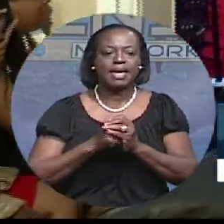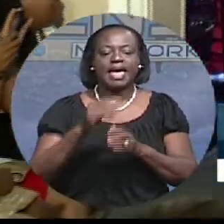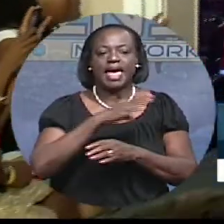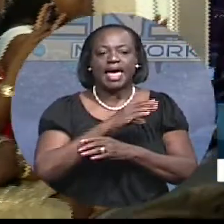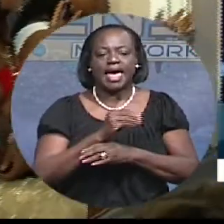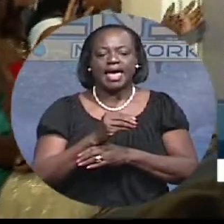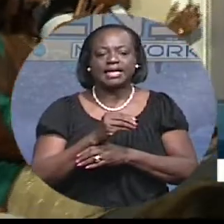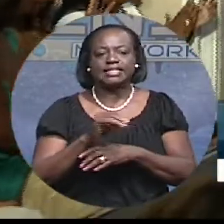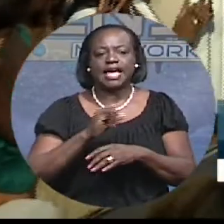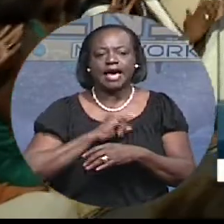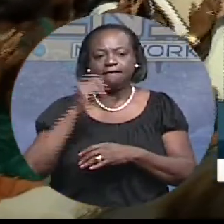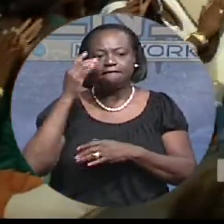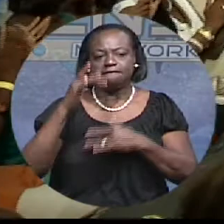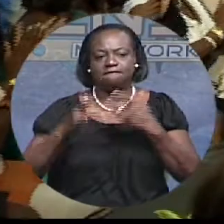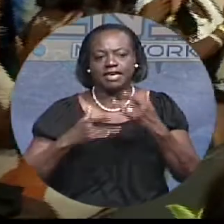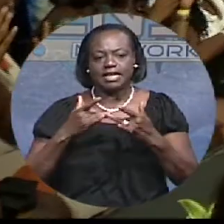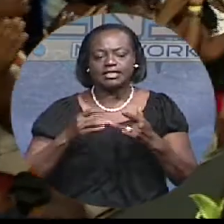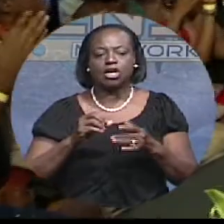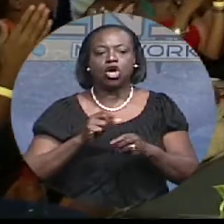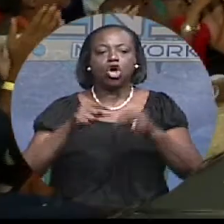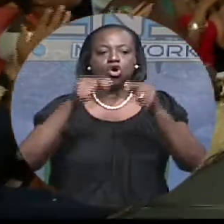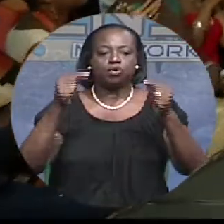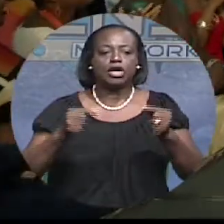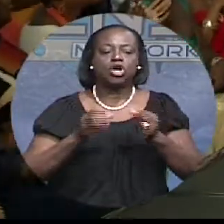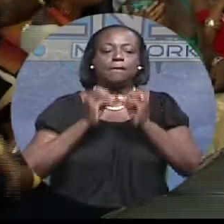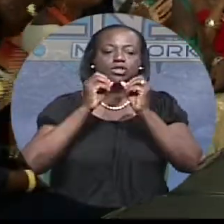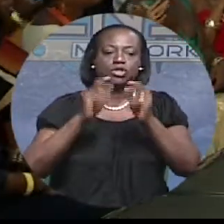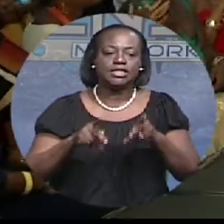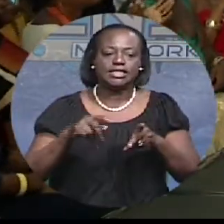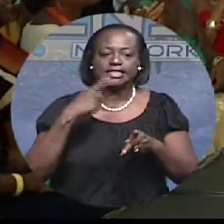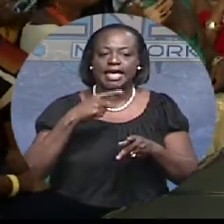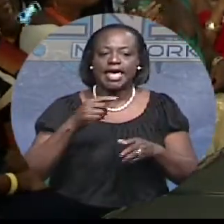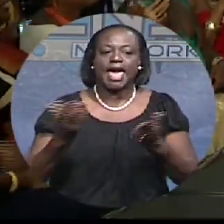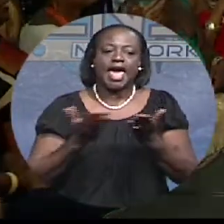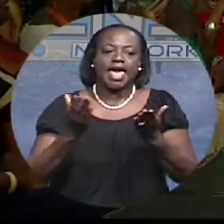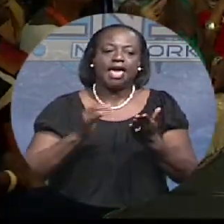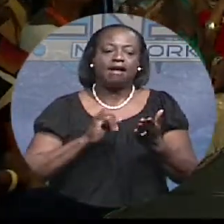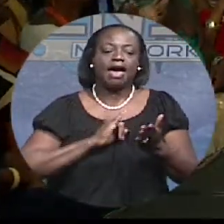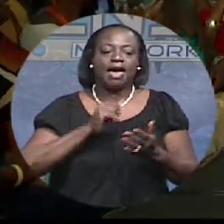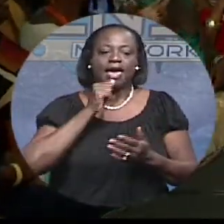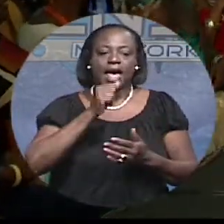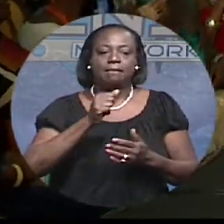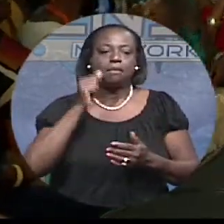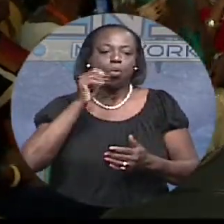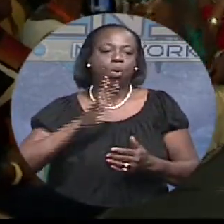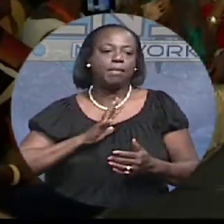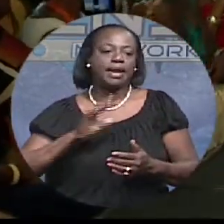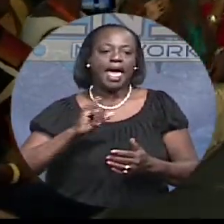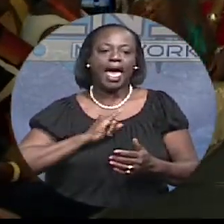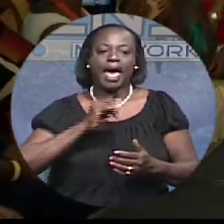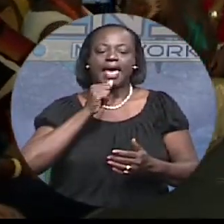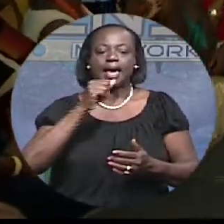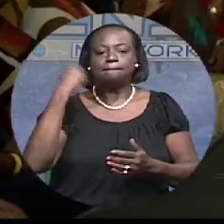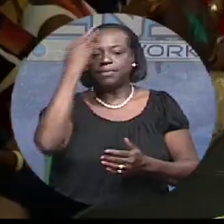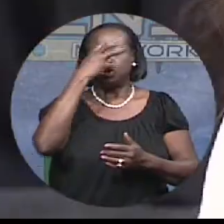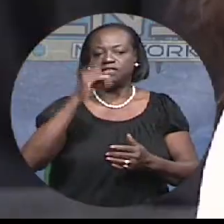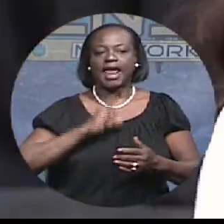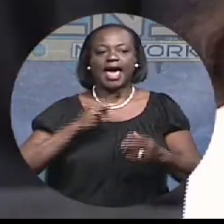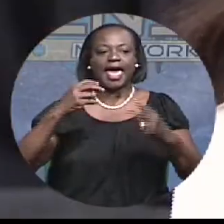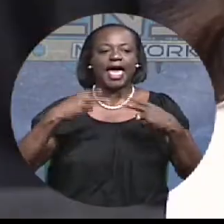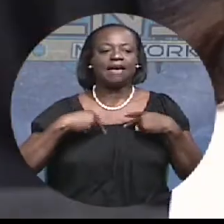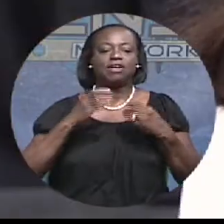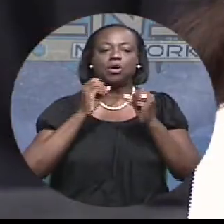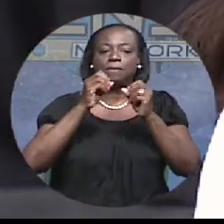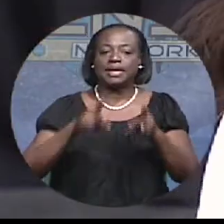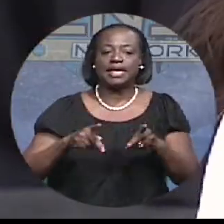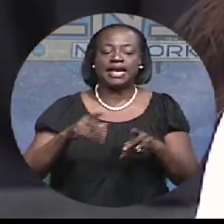And I feel like it's a great opportunity to say, here I am, look at me, I'm a woman, I'm beautiful, I have an opinion, and it matters.